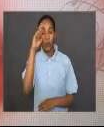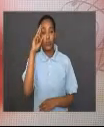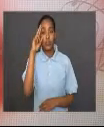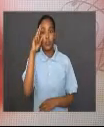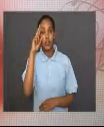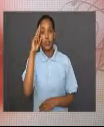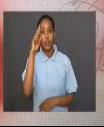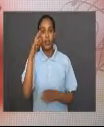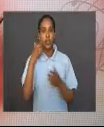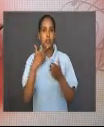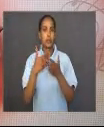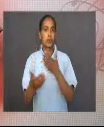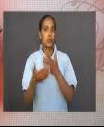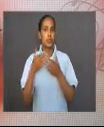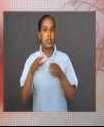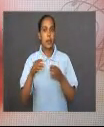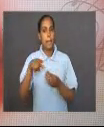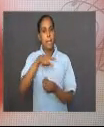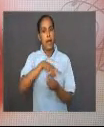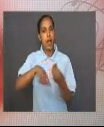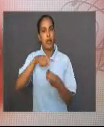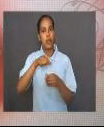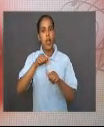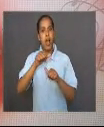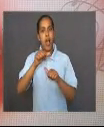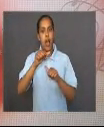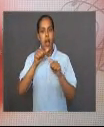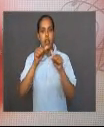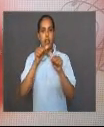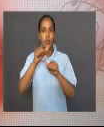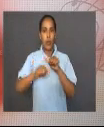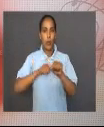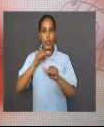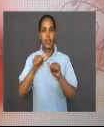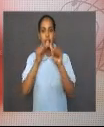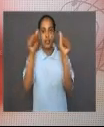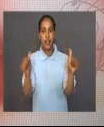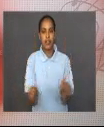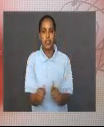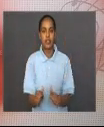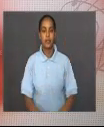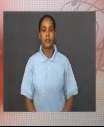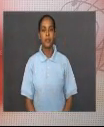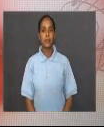because of its loosely bound atomic structure.